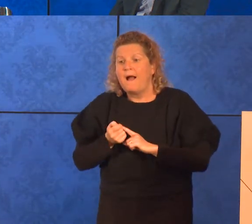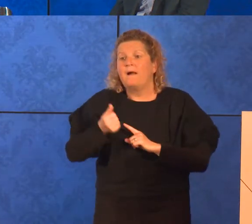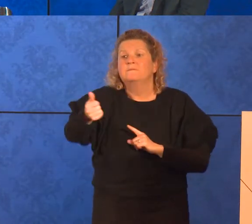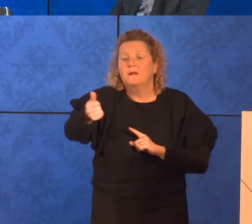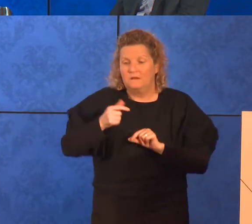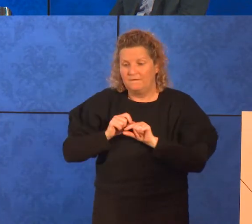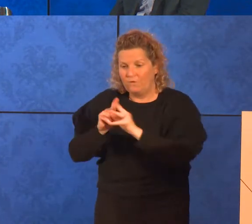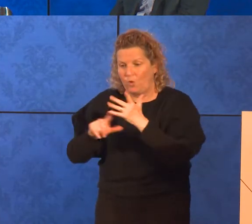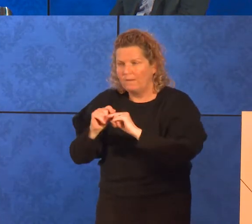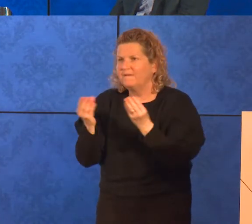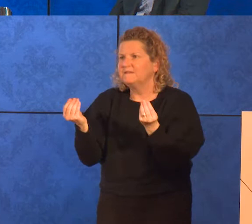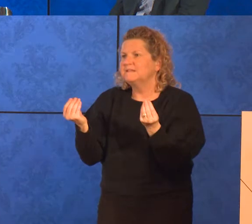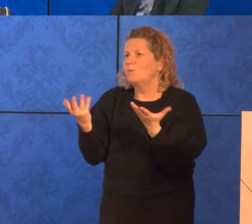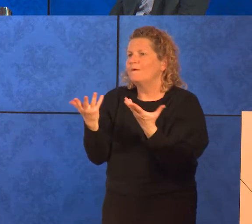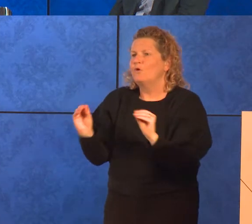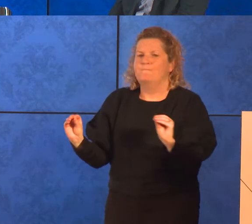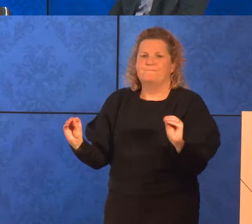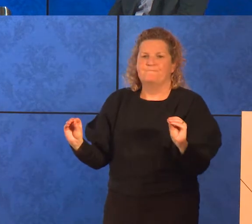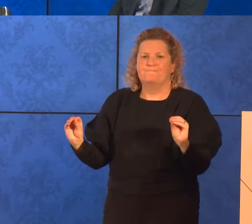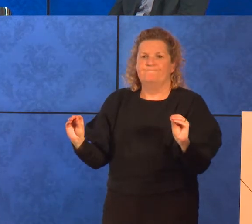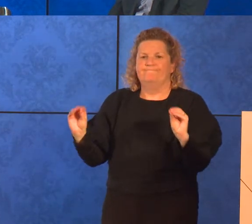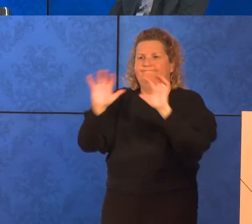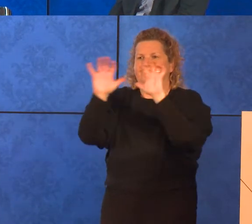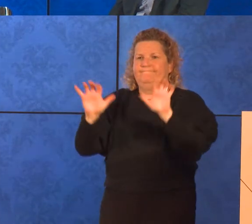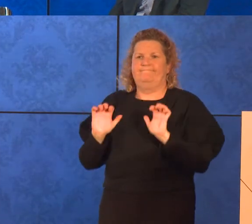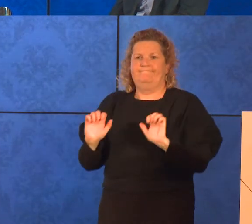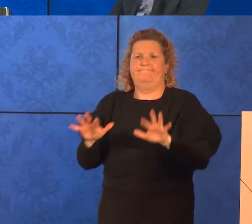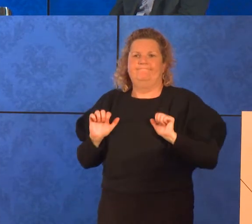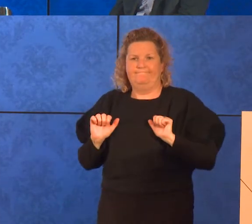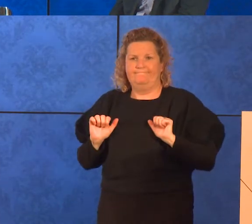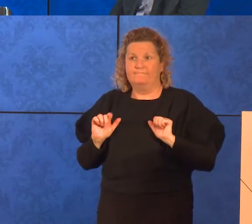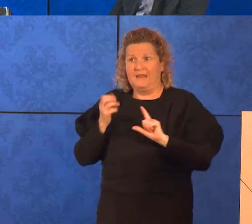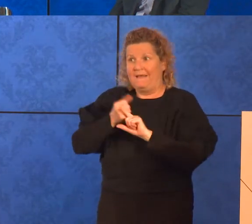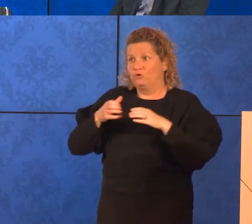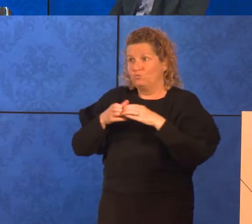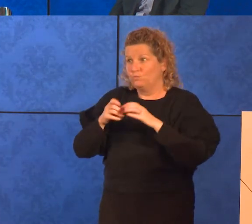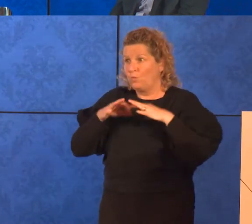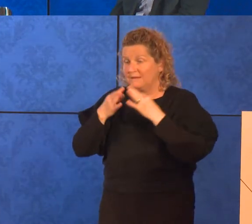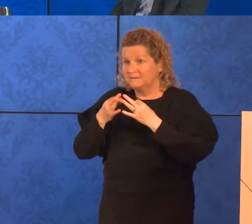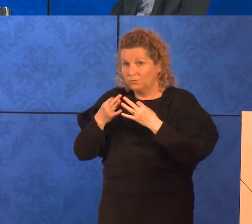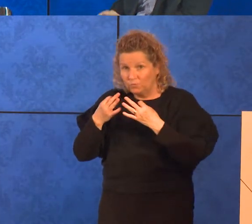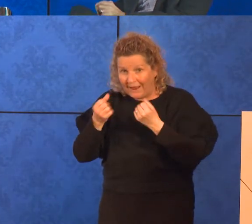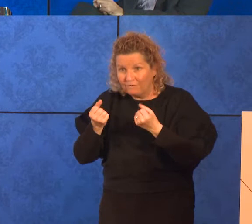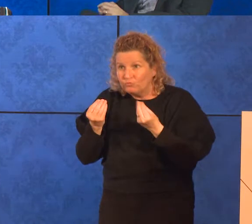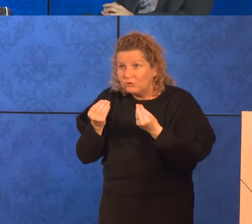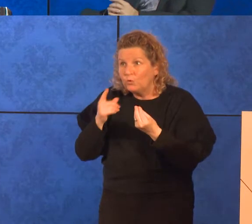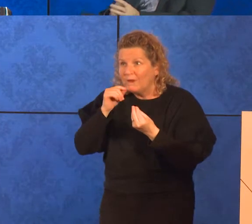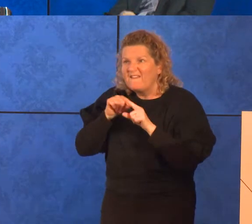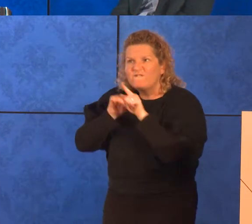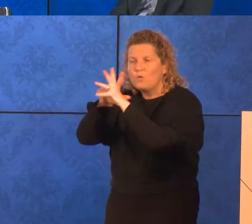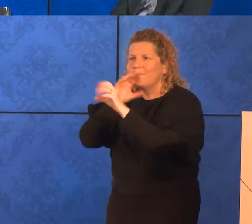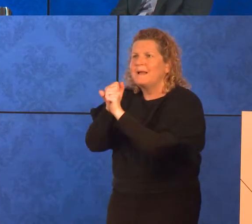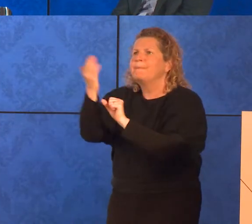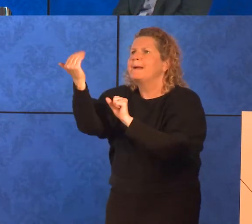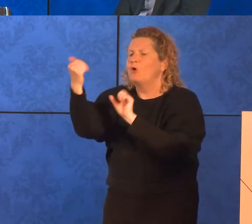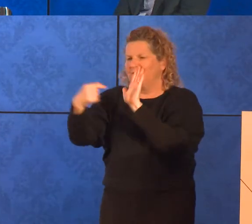we, as advocacy and representative bodies, really resourced to hold the government to account in the recommendations that they come up with